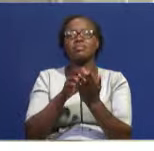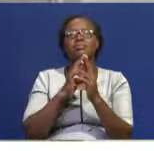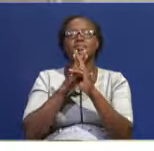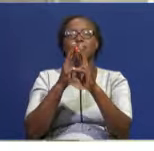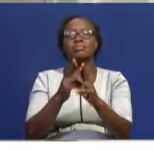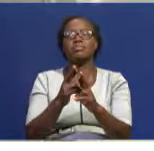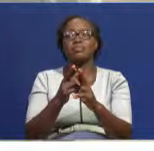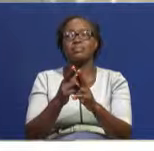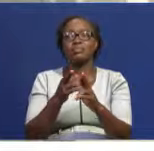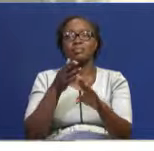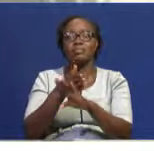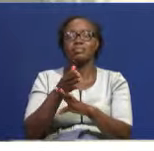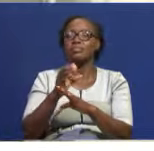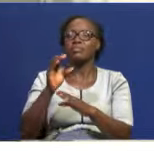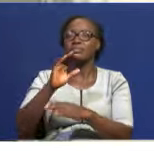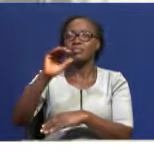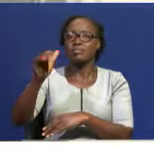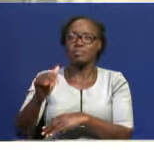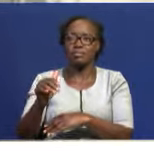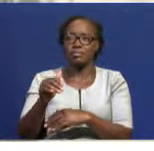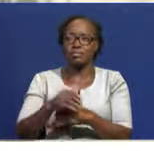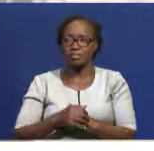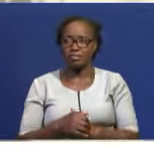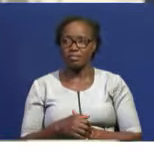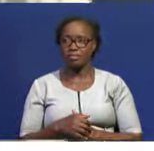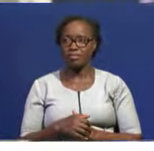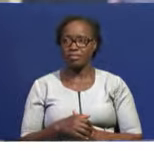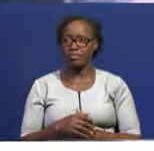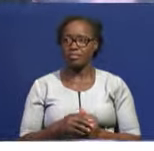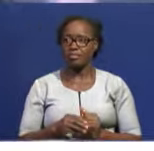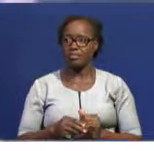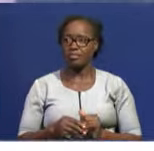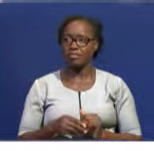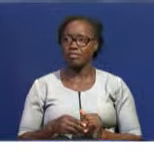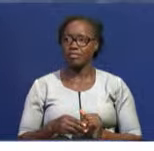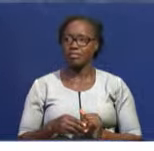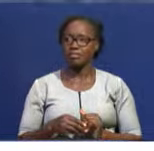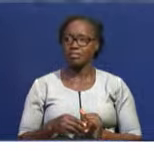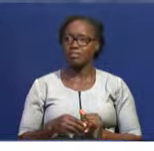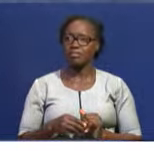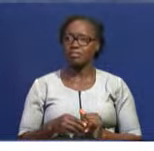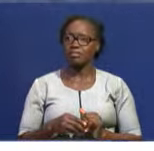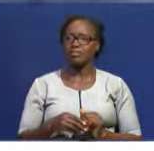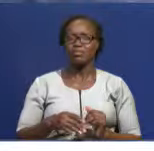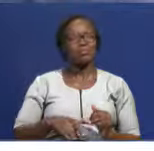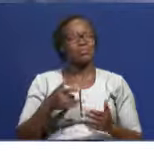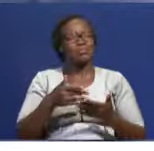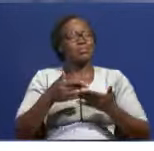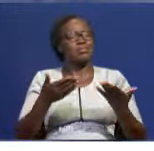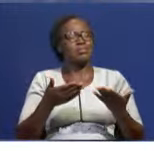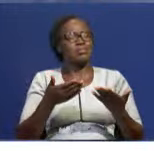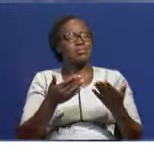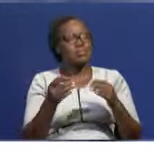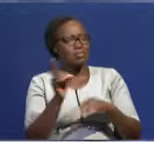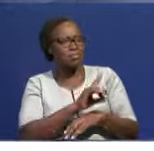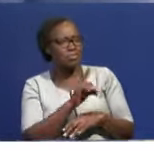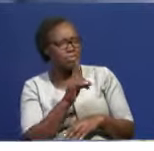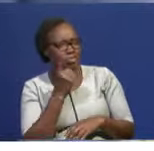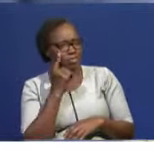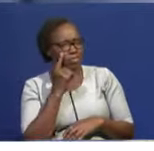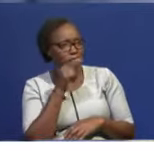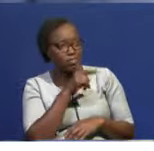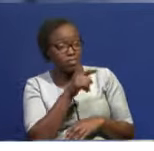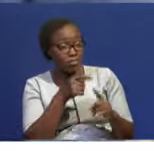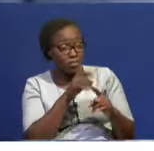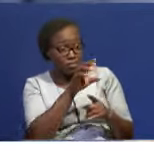report across the central business district this day. Good morning. Good morning. Yes. Give us a feel. How does the day look like today